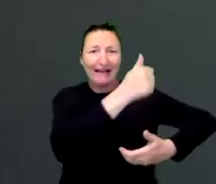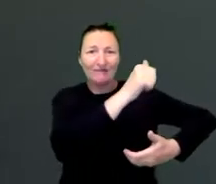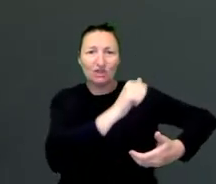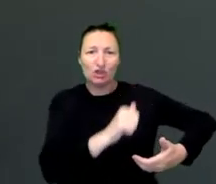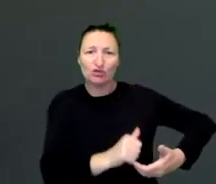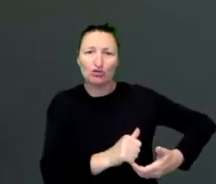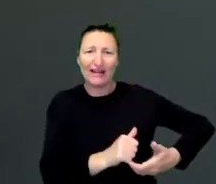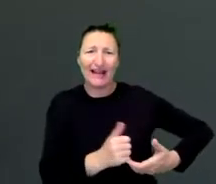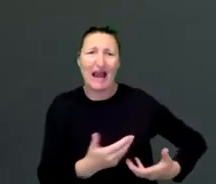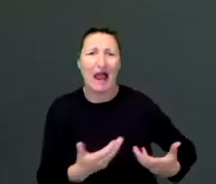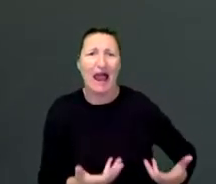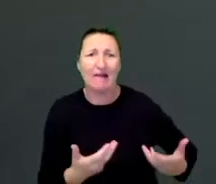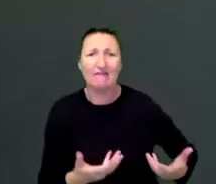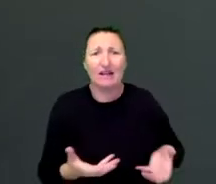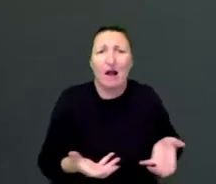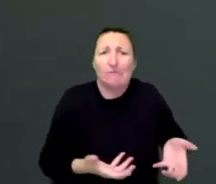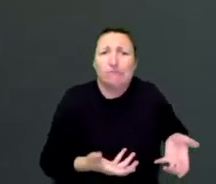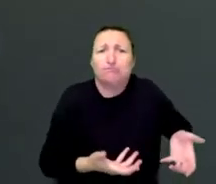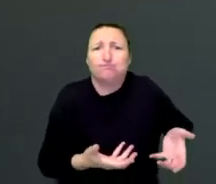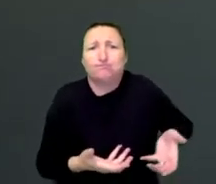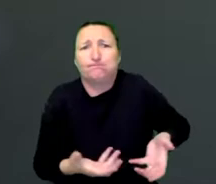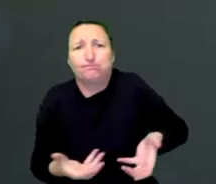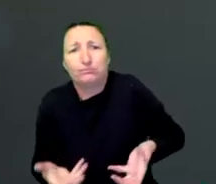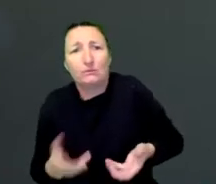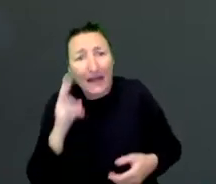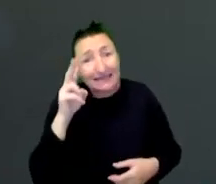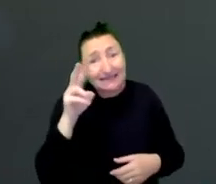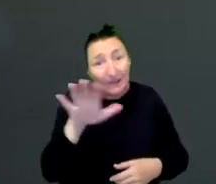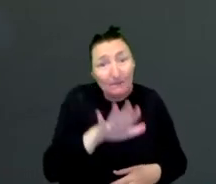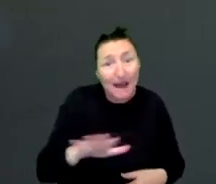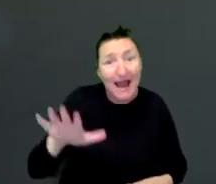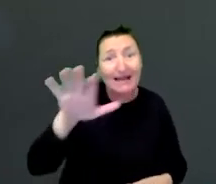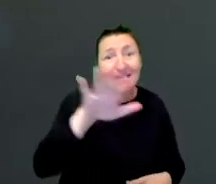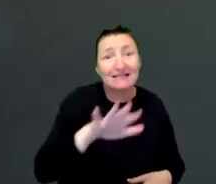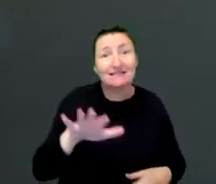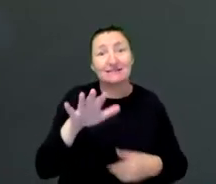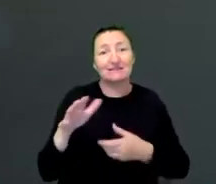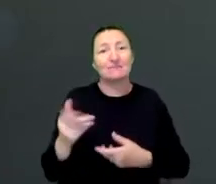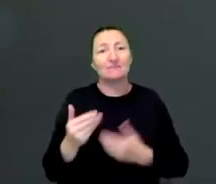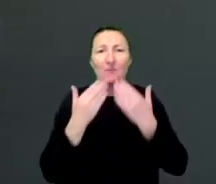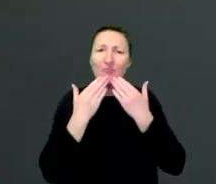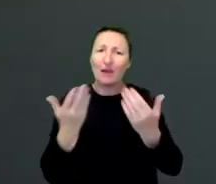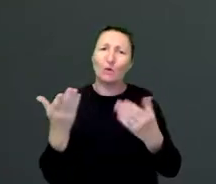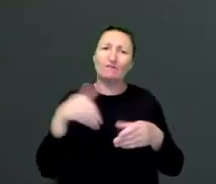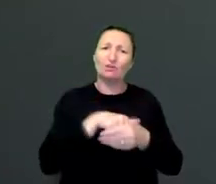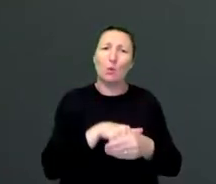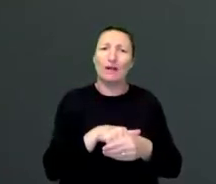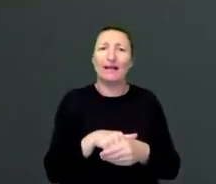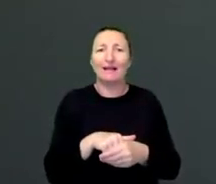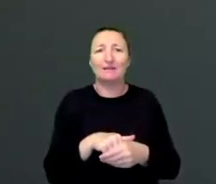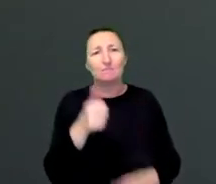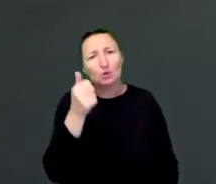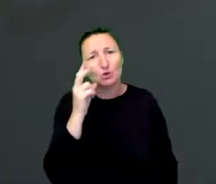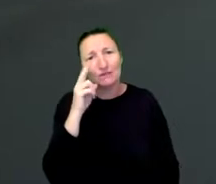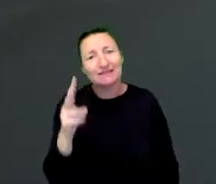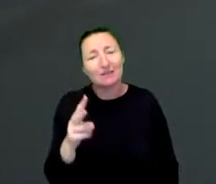brought a lot of things along with you through this maze. Thank you for joining us. Yeah, it's good to see you. Let's